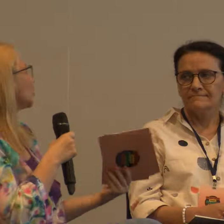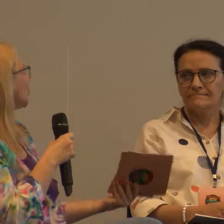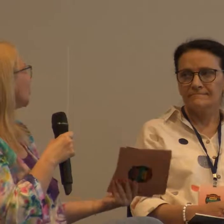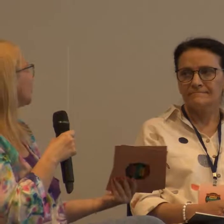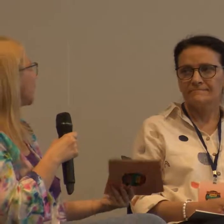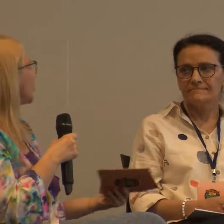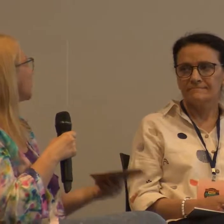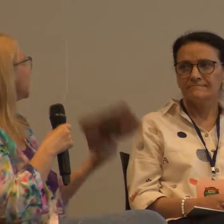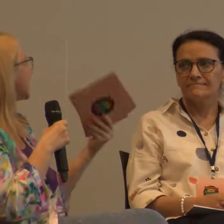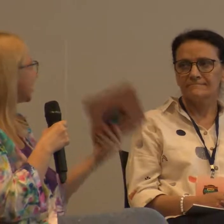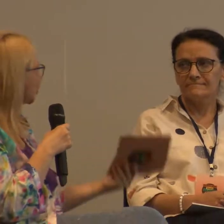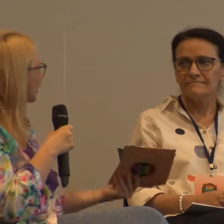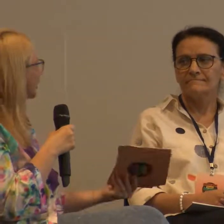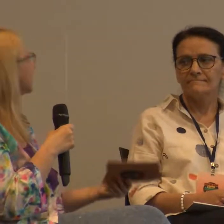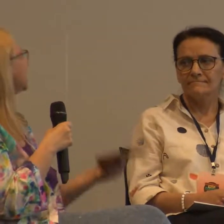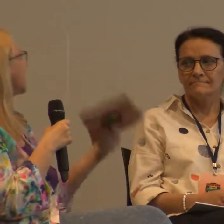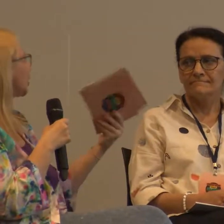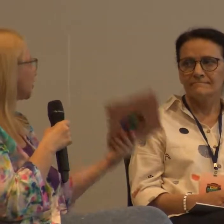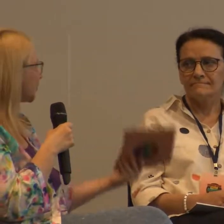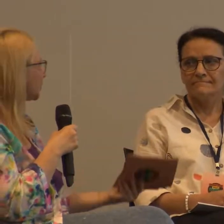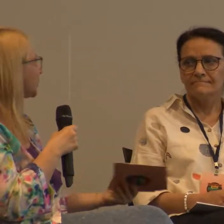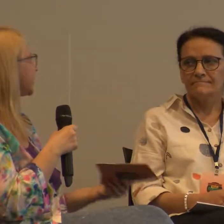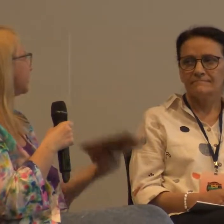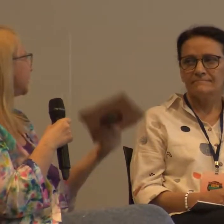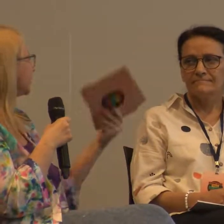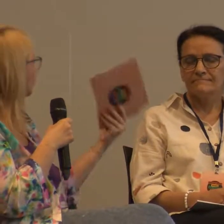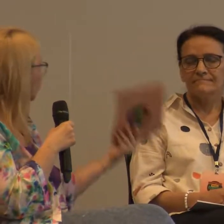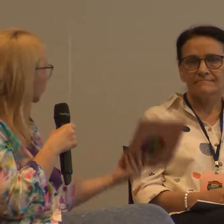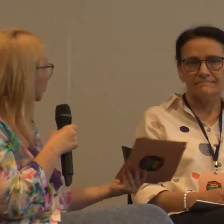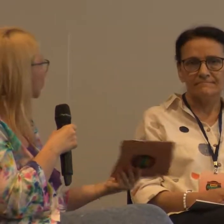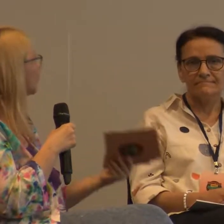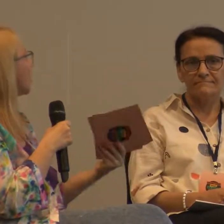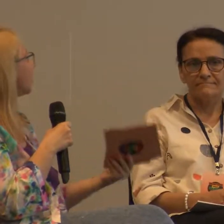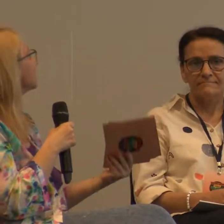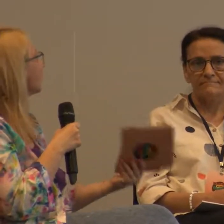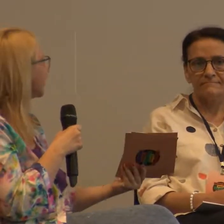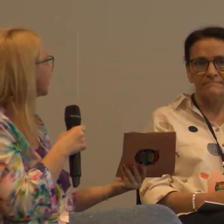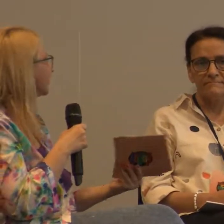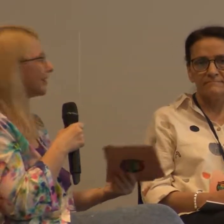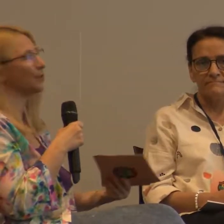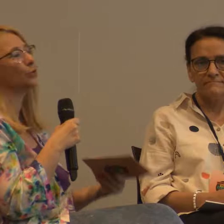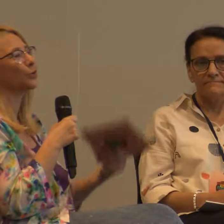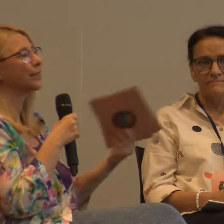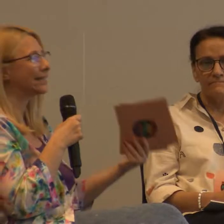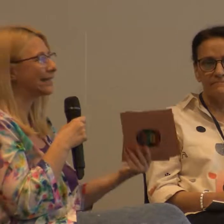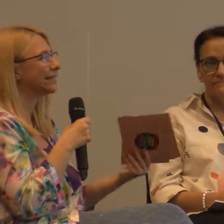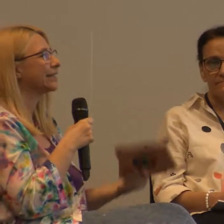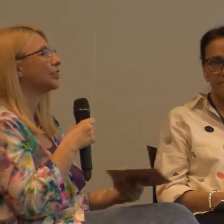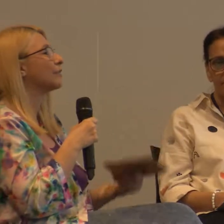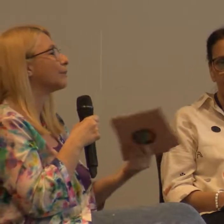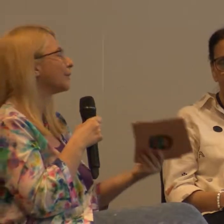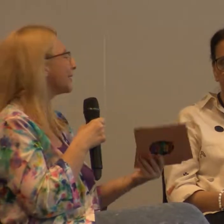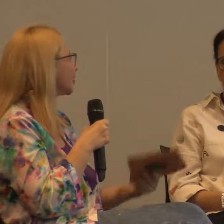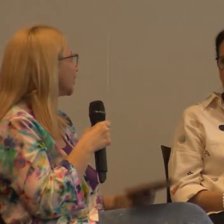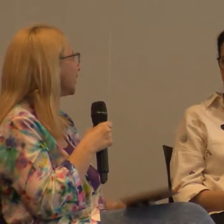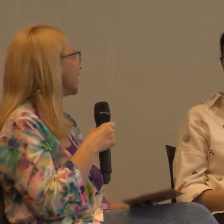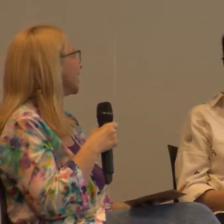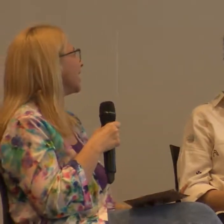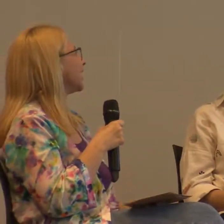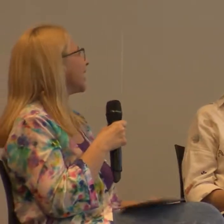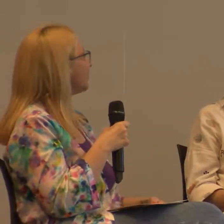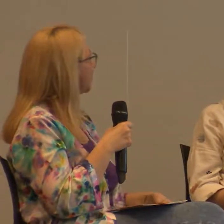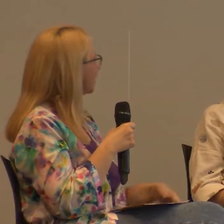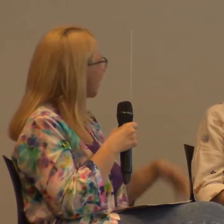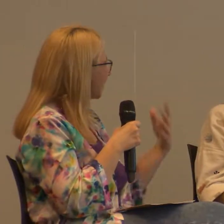transfer the memory of sort of future generations in order to shed light to that memory in order to demonstrate what